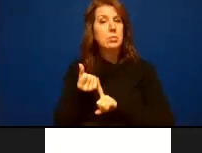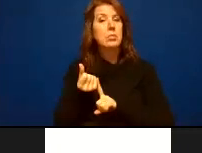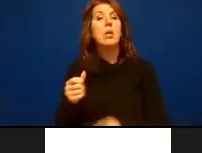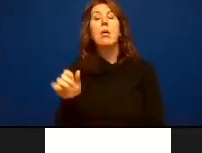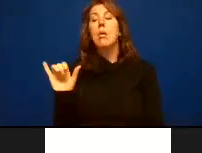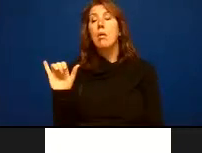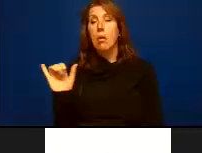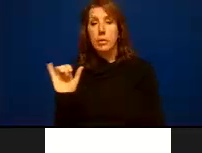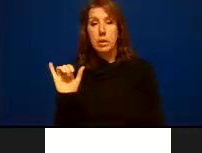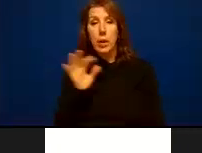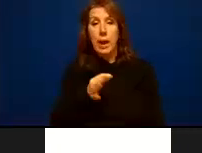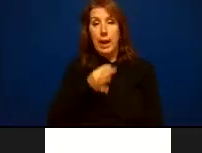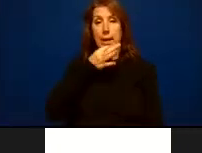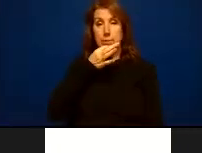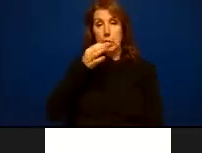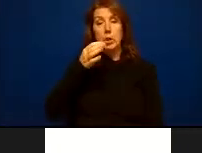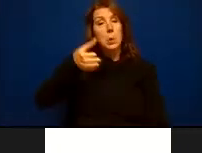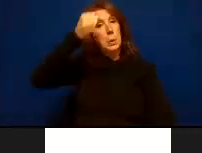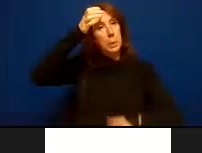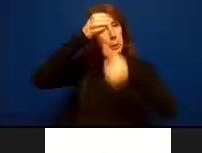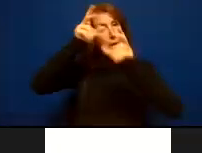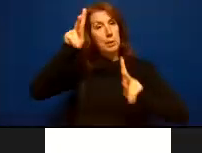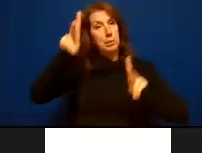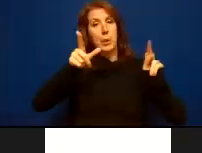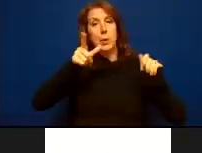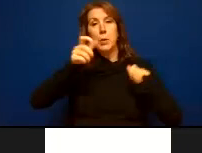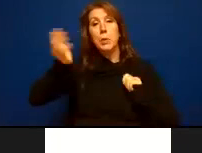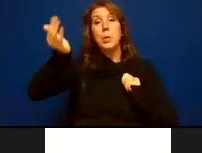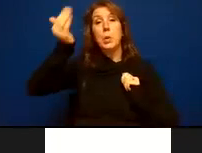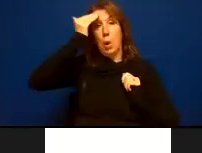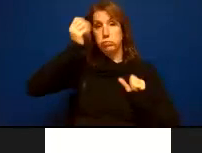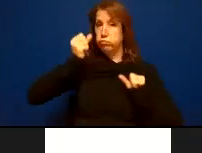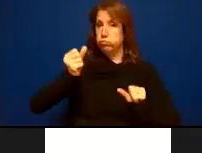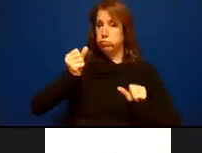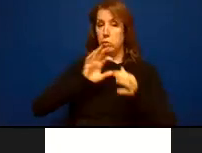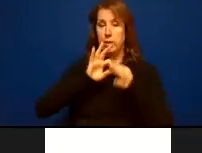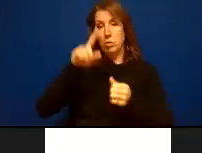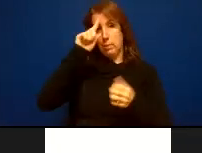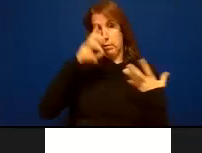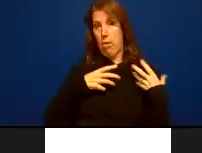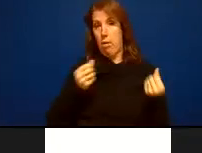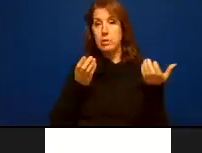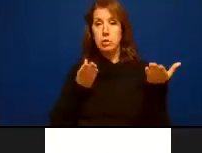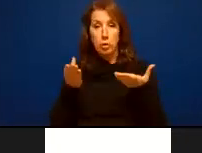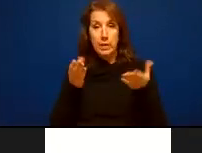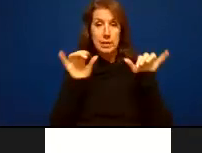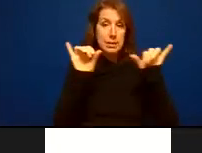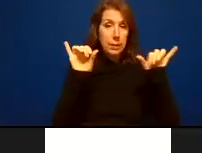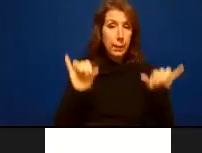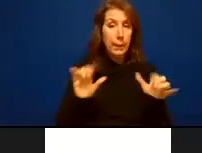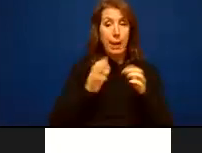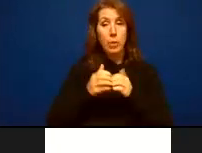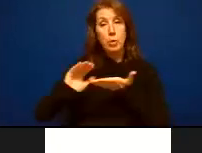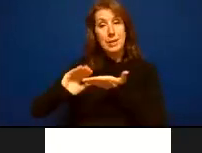as experts who have knowledge about mental health service systems, and how to